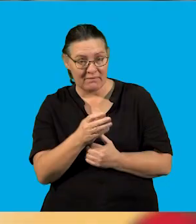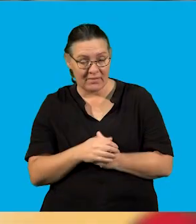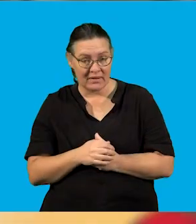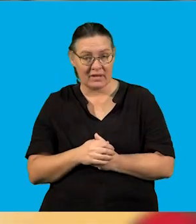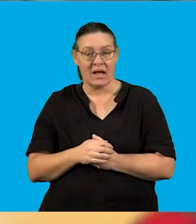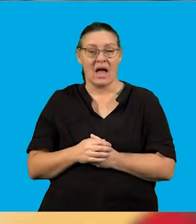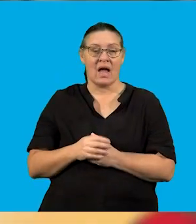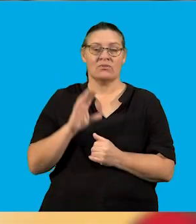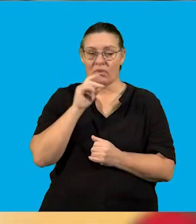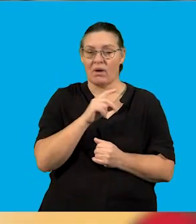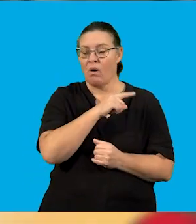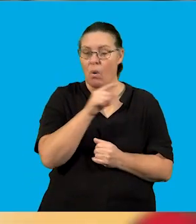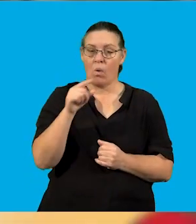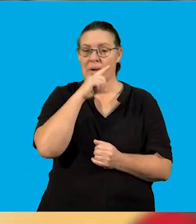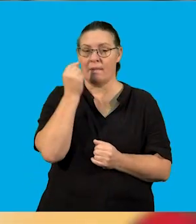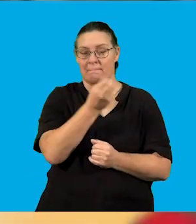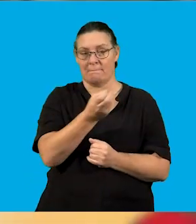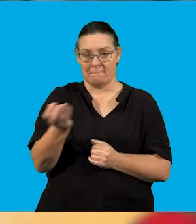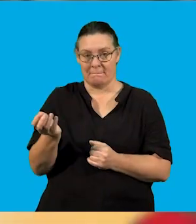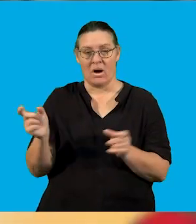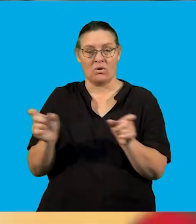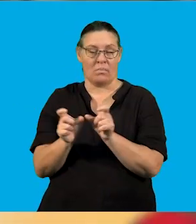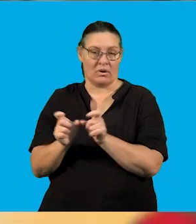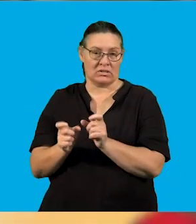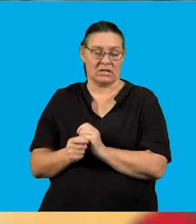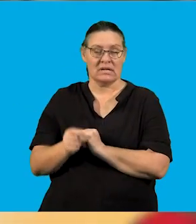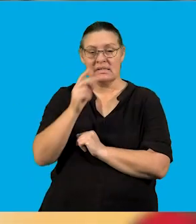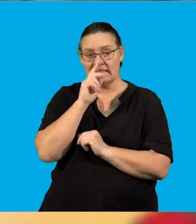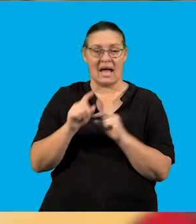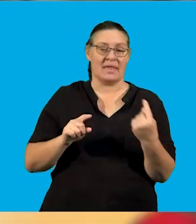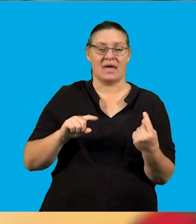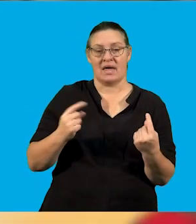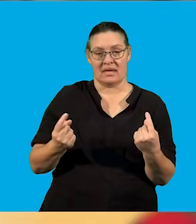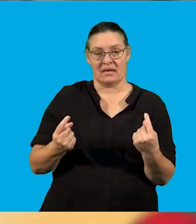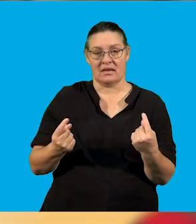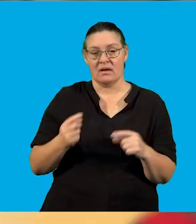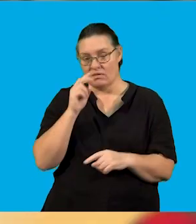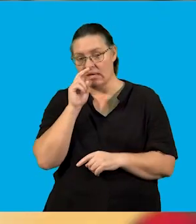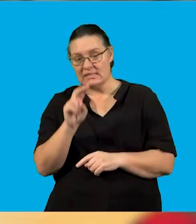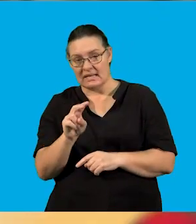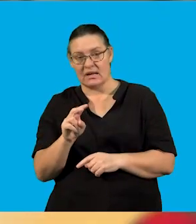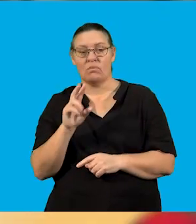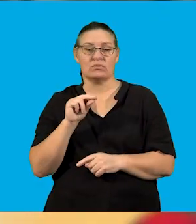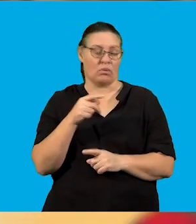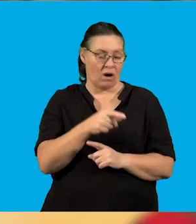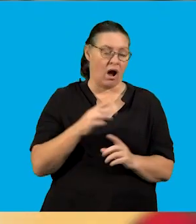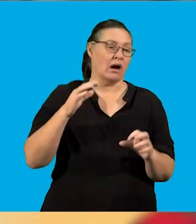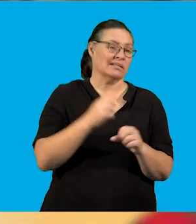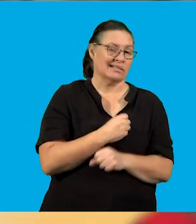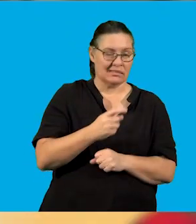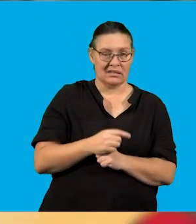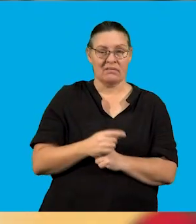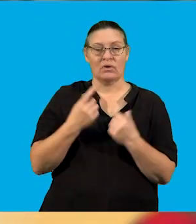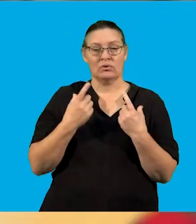You can go back and try to name all of these particular compounds that you have seen and all the others that you might see in your textbook